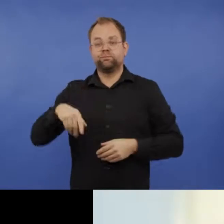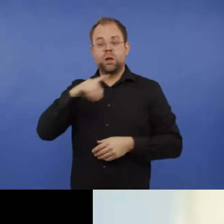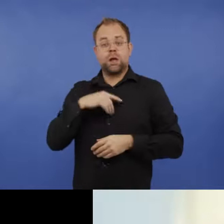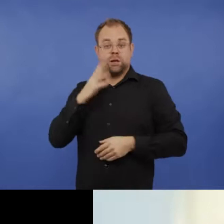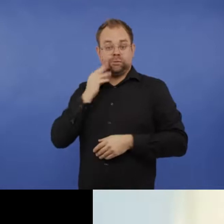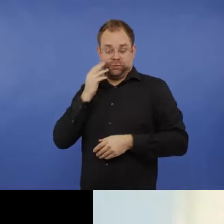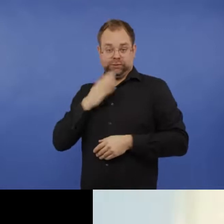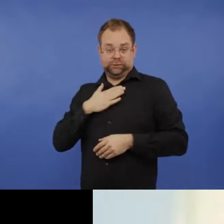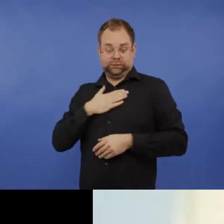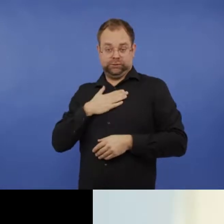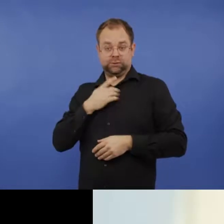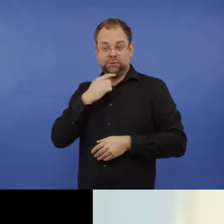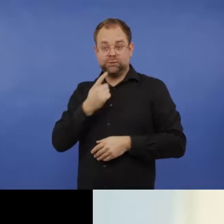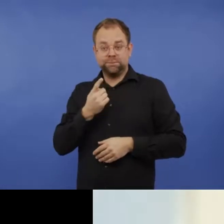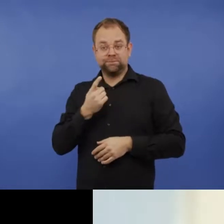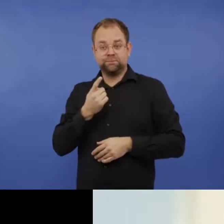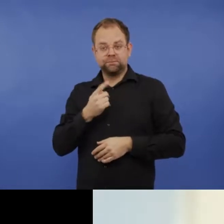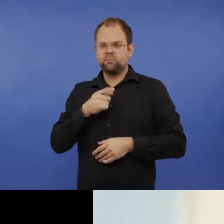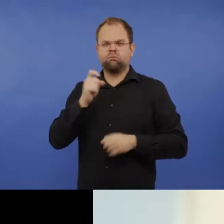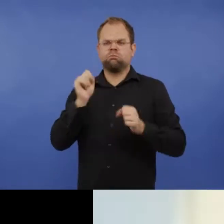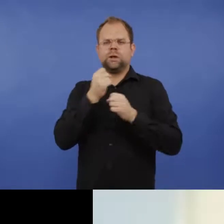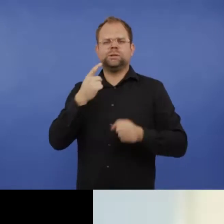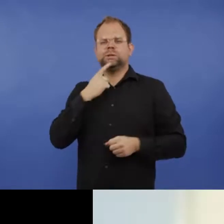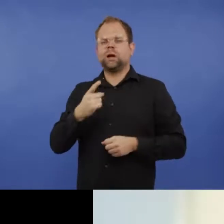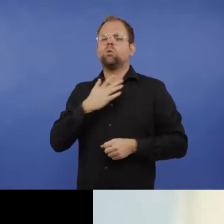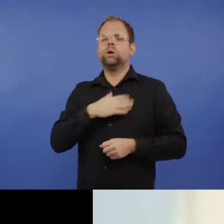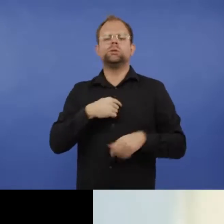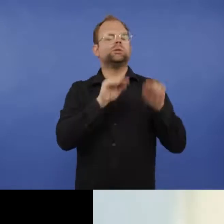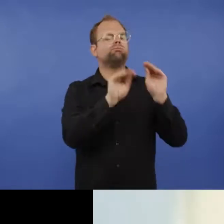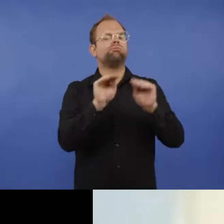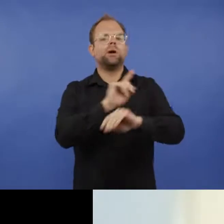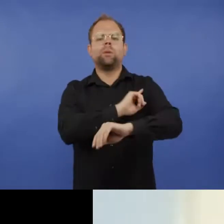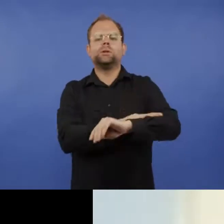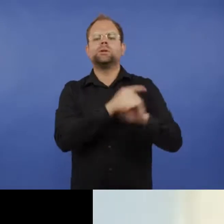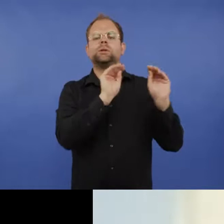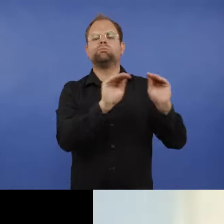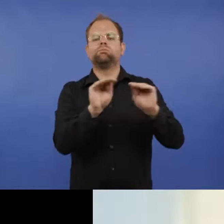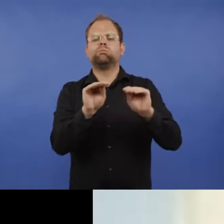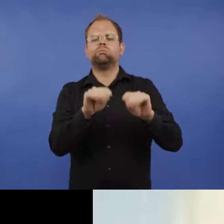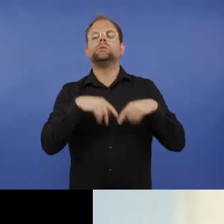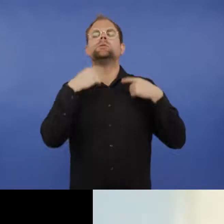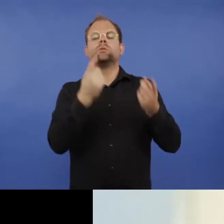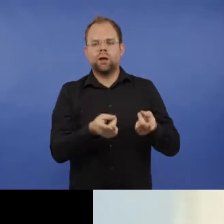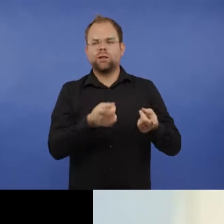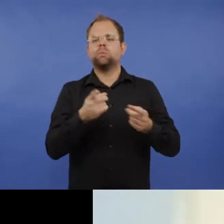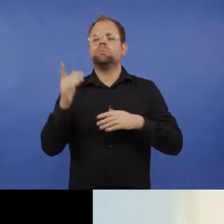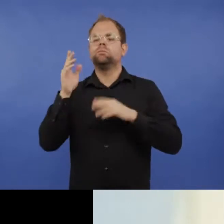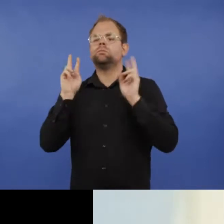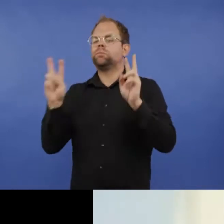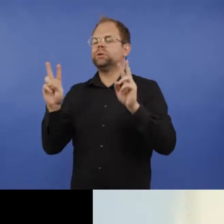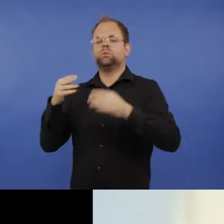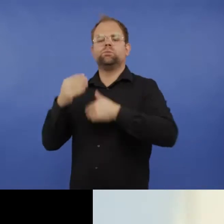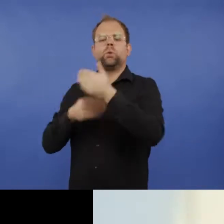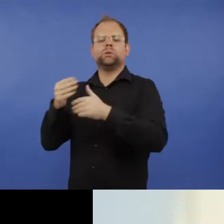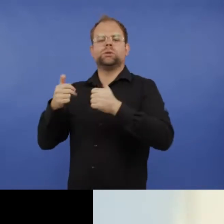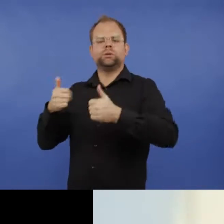that consensus takes time. And it's important that a person who's representing an organization of persons with disabilities takes